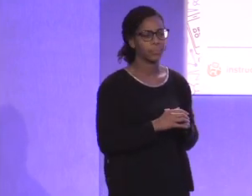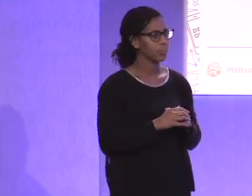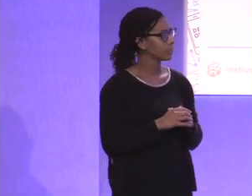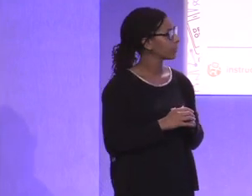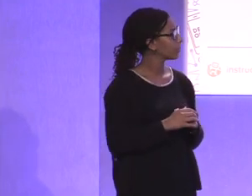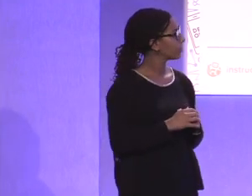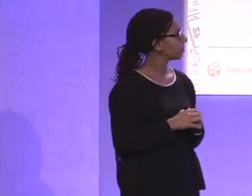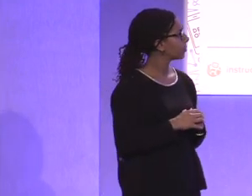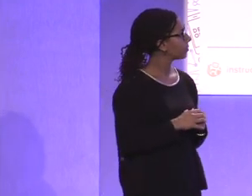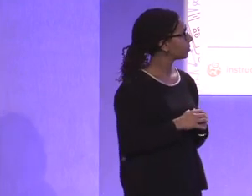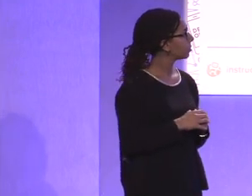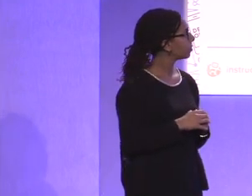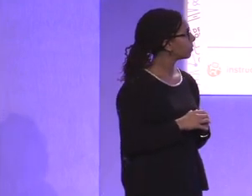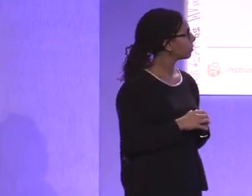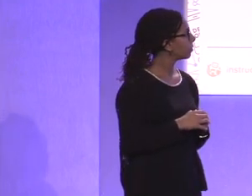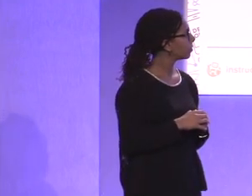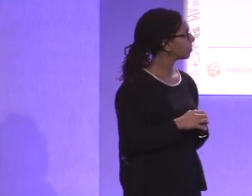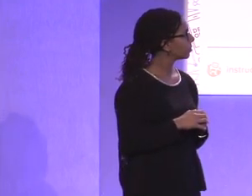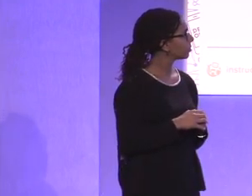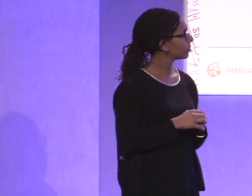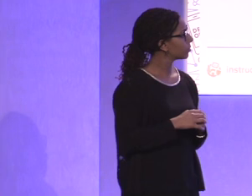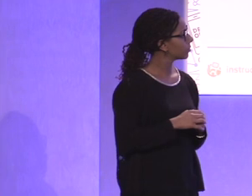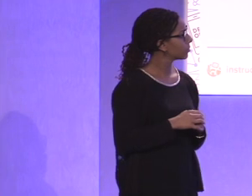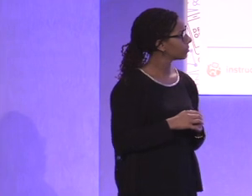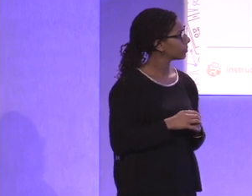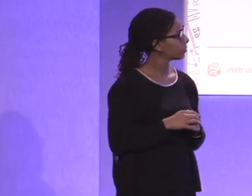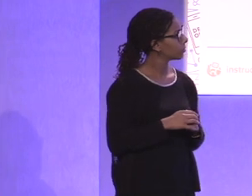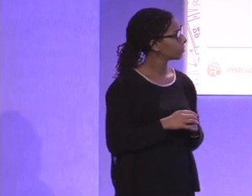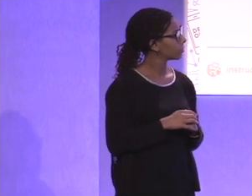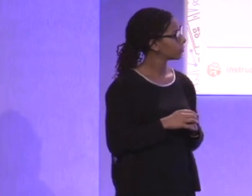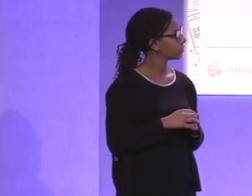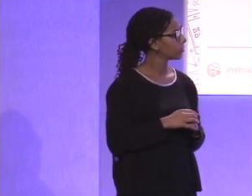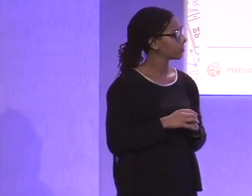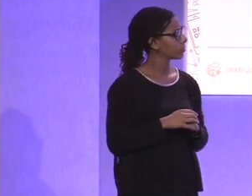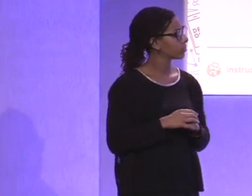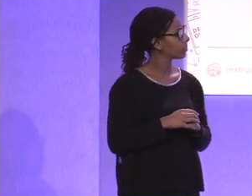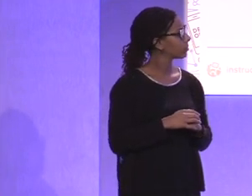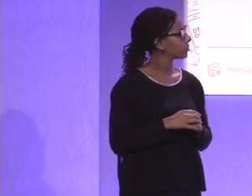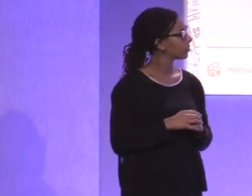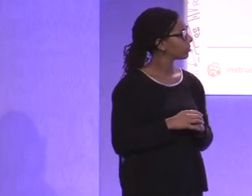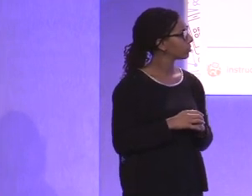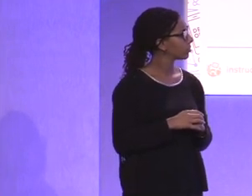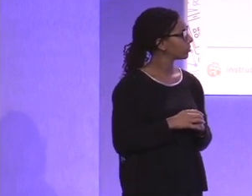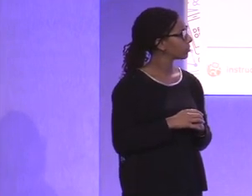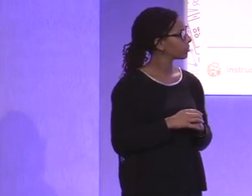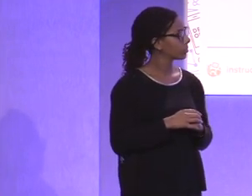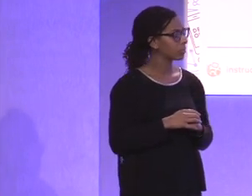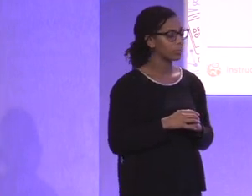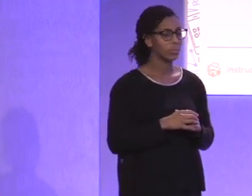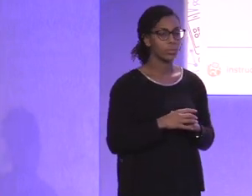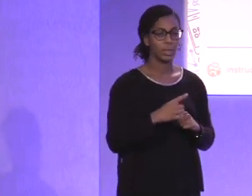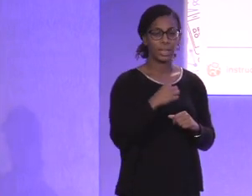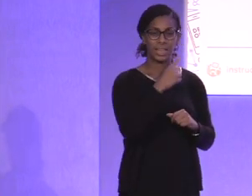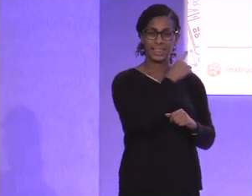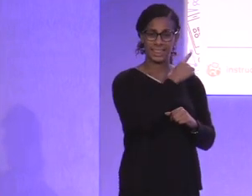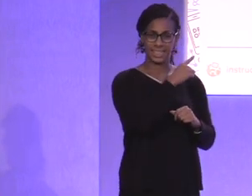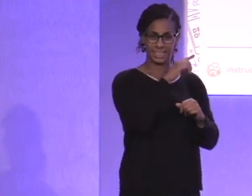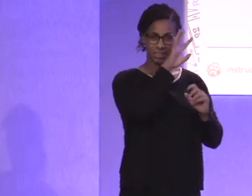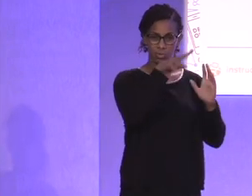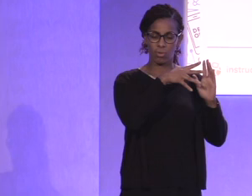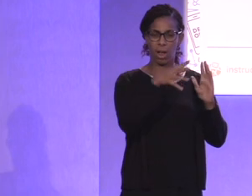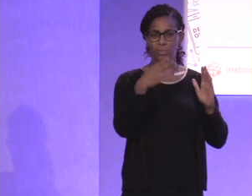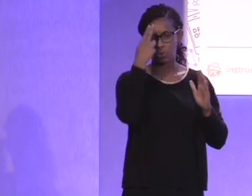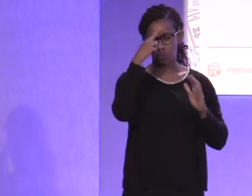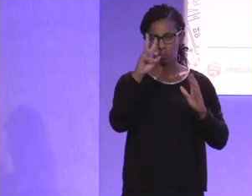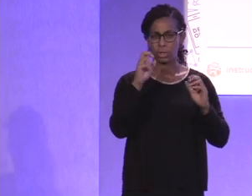One other tips and trick kind of helpful thing was I talk about this graph as the service level achieved over